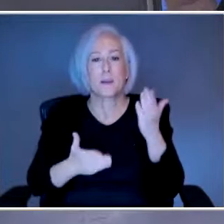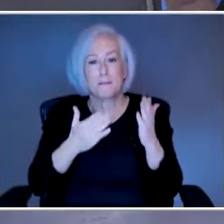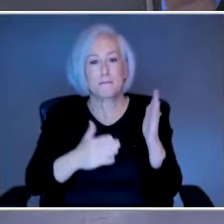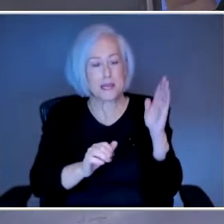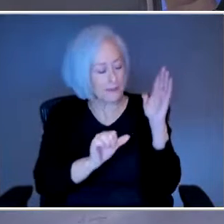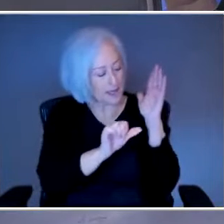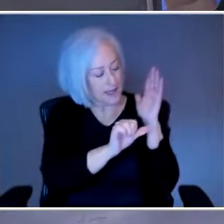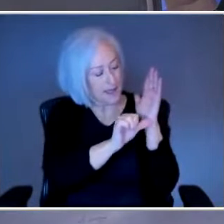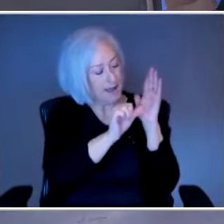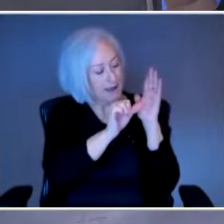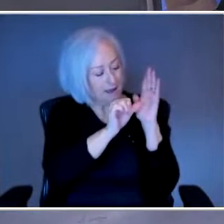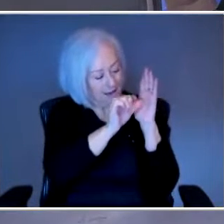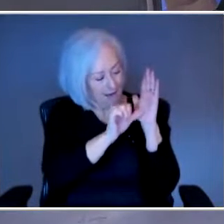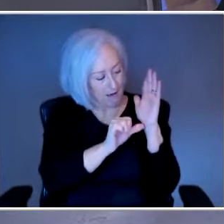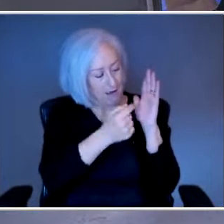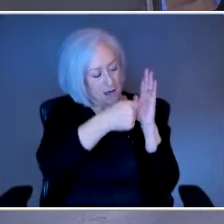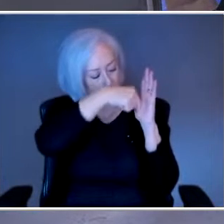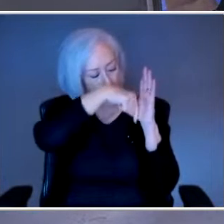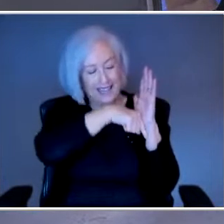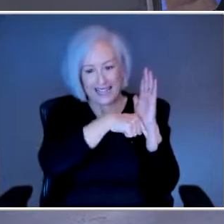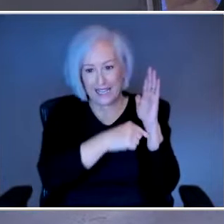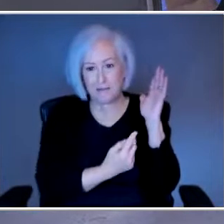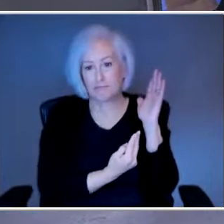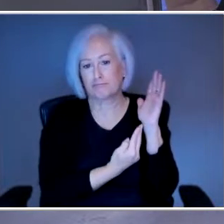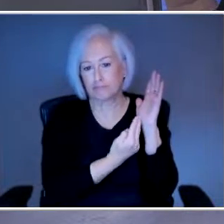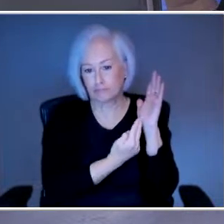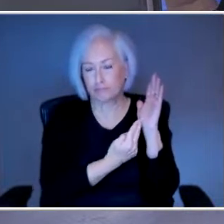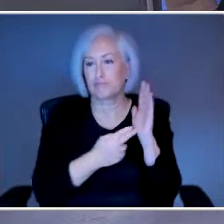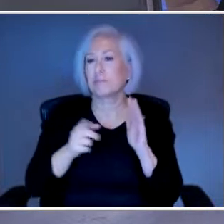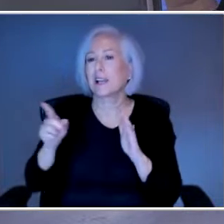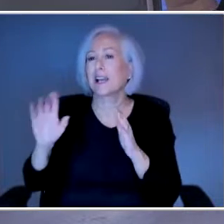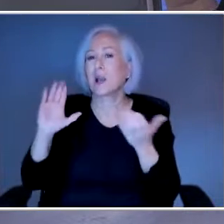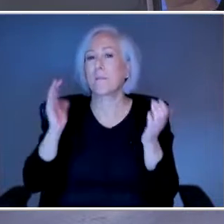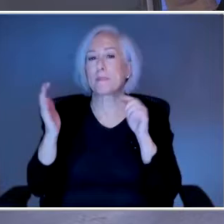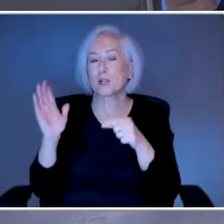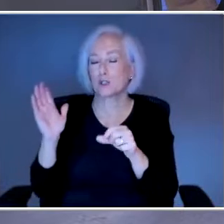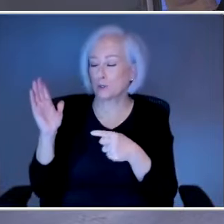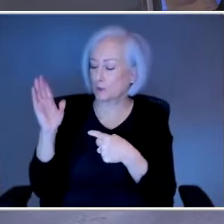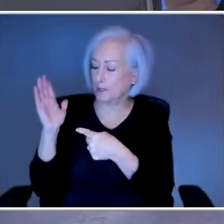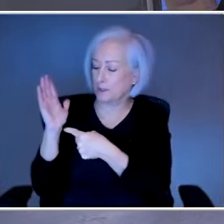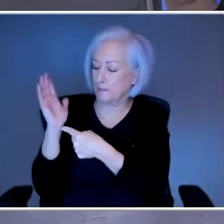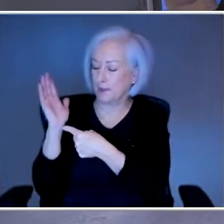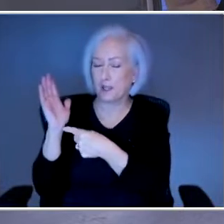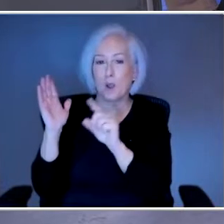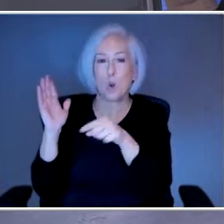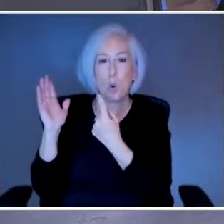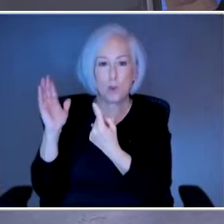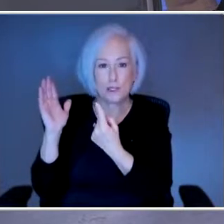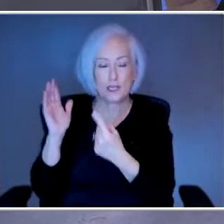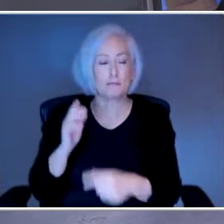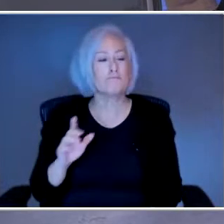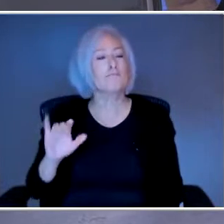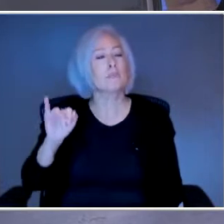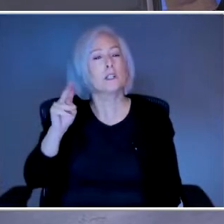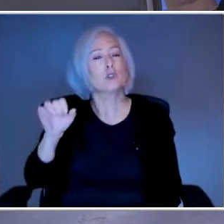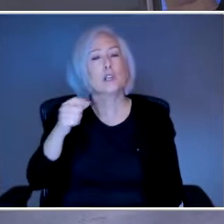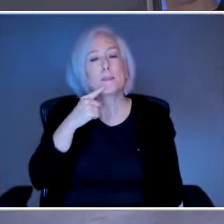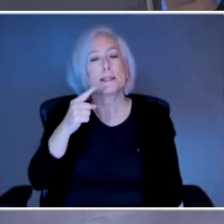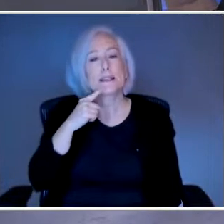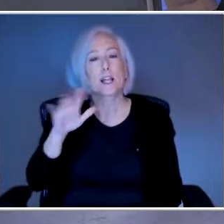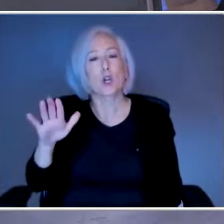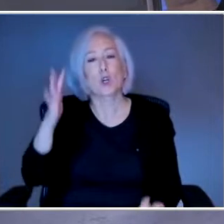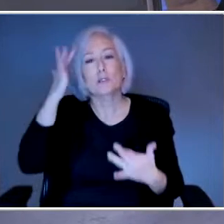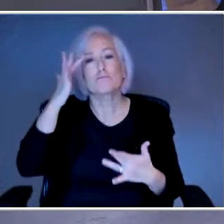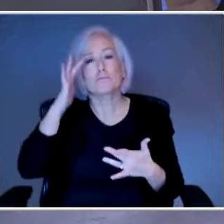Jamie mentioned something interesting, that her symptoms for carpal tunnel got worse during pregnancy. Is there a connection between pregnancy and carpal tunnel